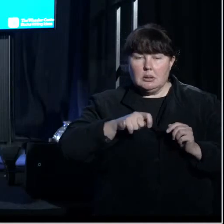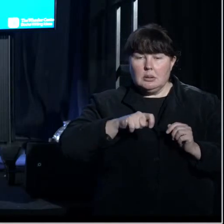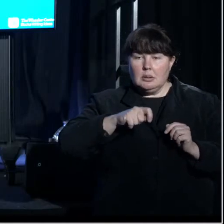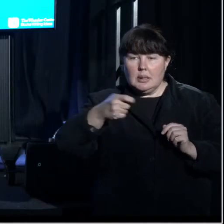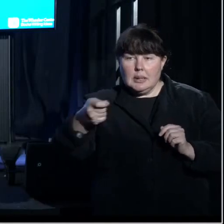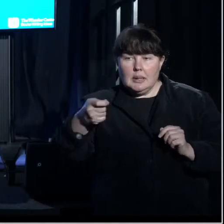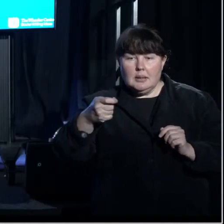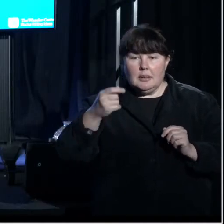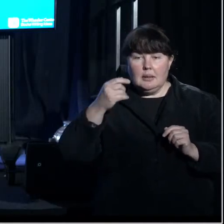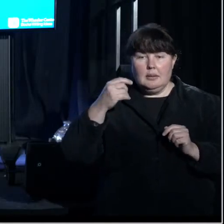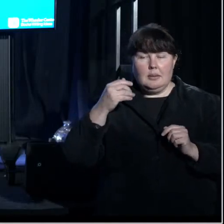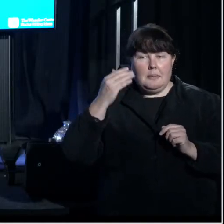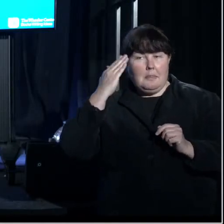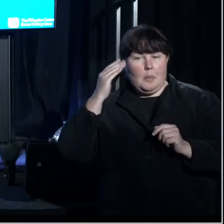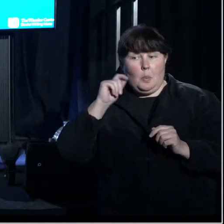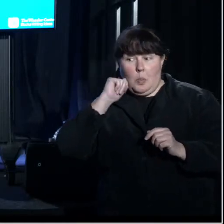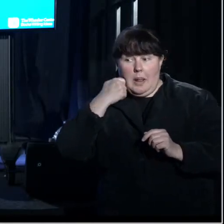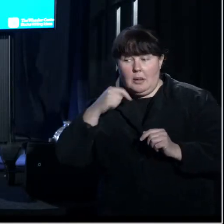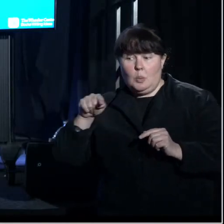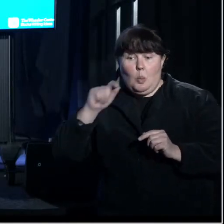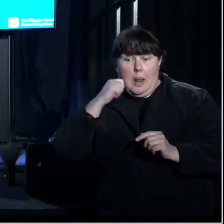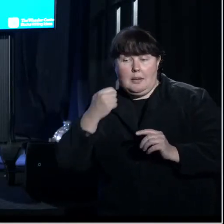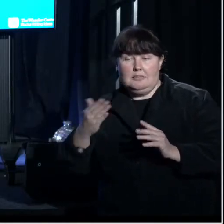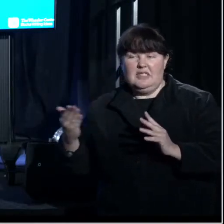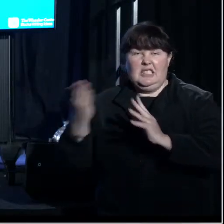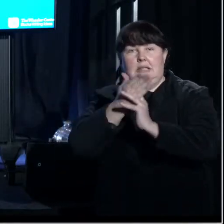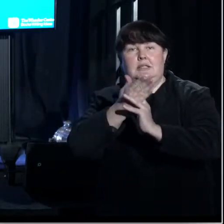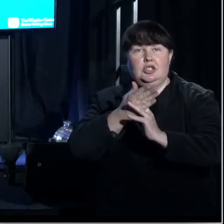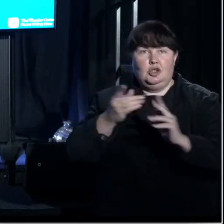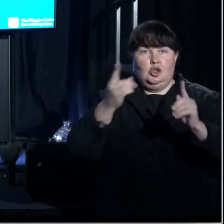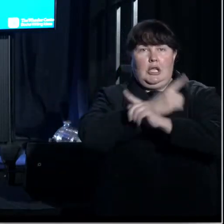she will disrupt history. Thank you.